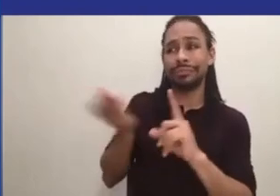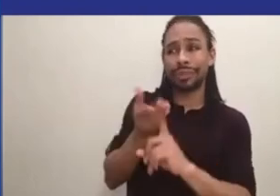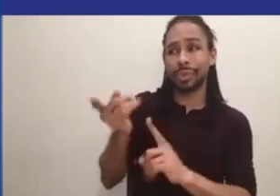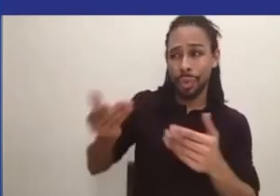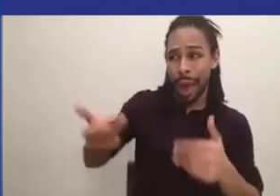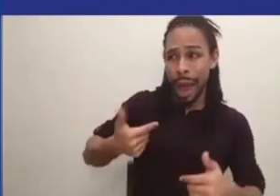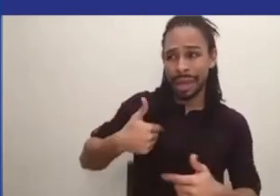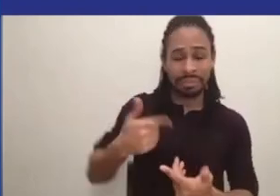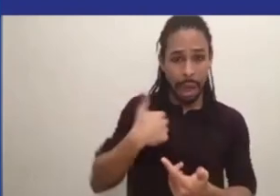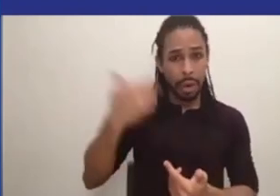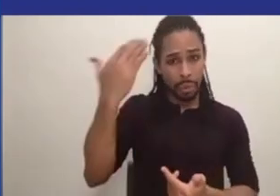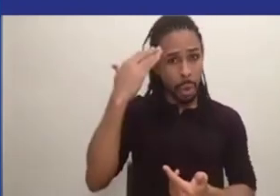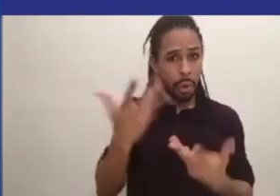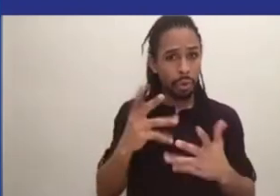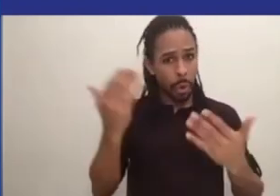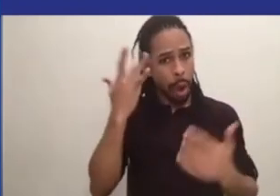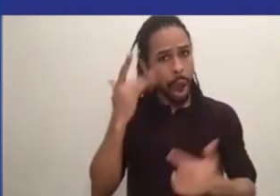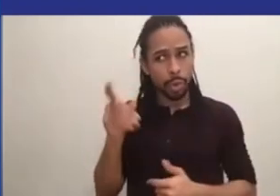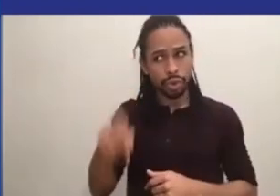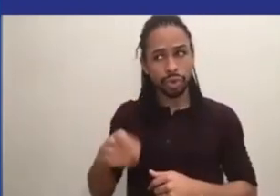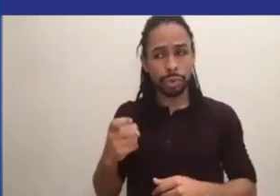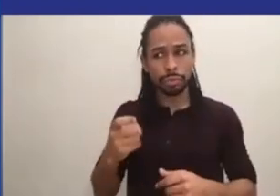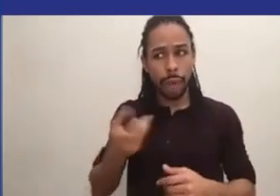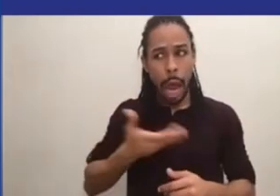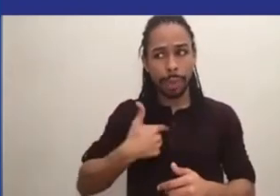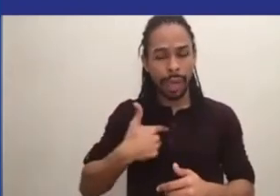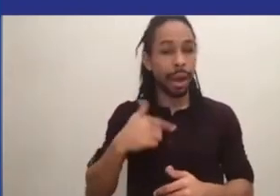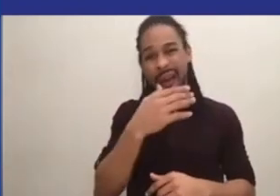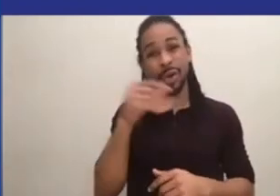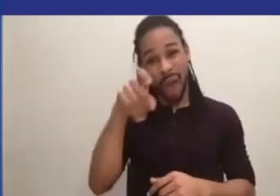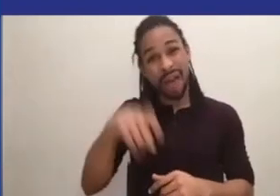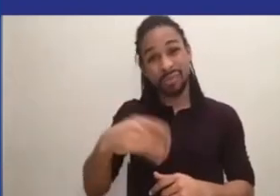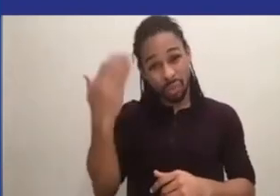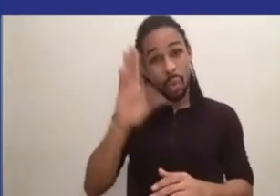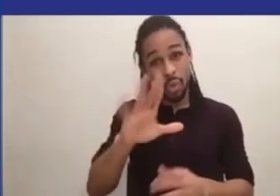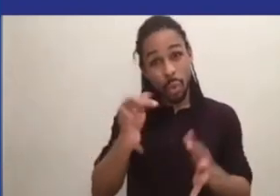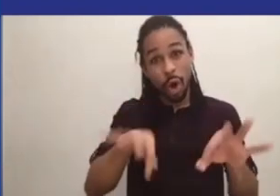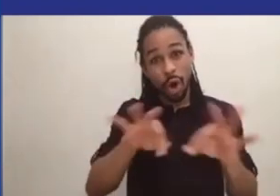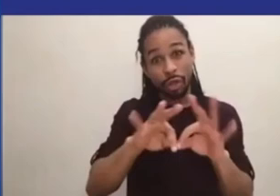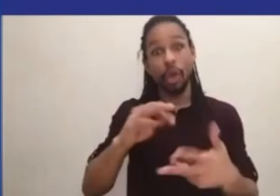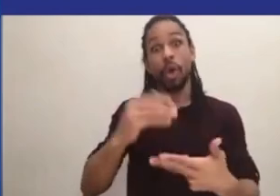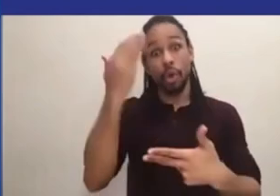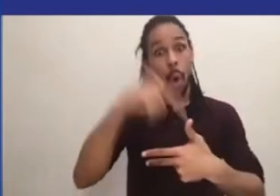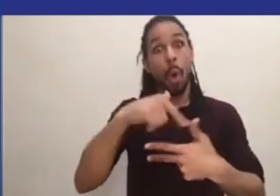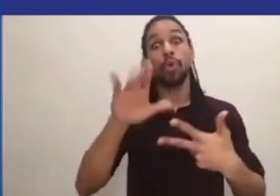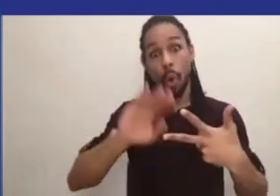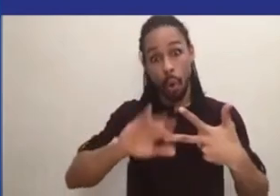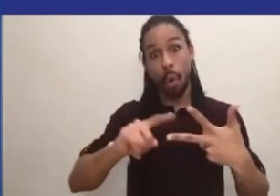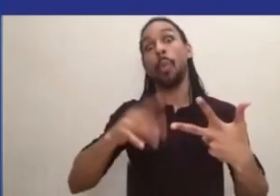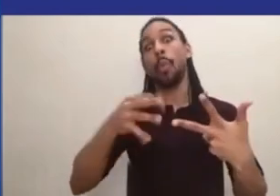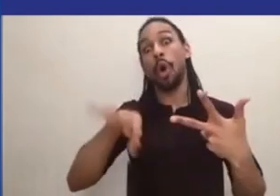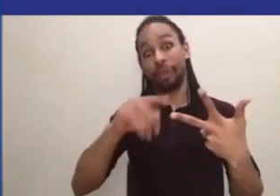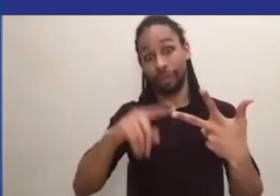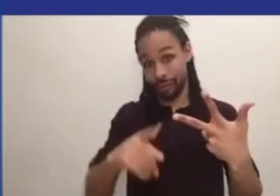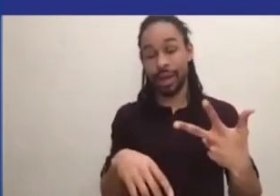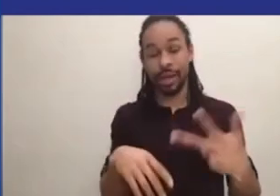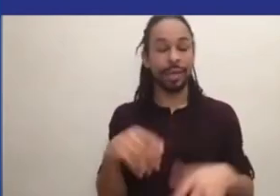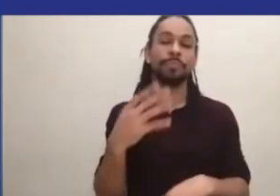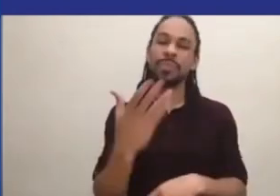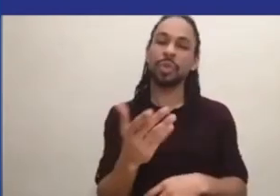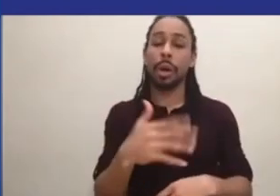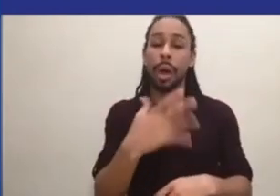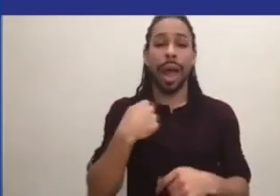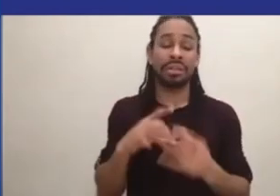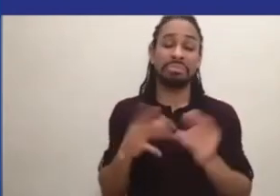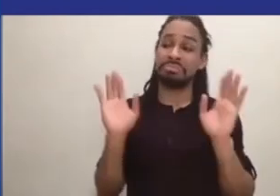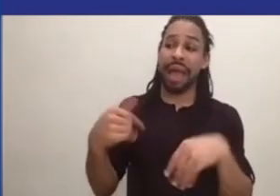I keep going back to knowing your worth. And sometimes it's okay to say, you know what? You can have that gig. Because a lot of times those